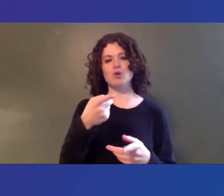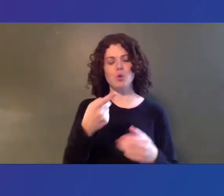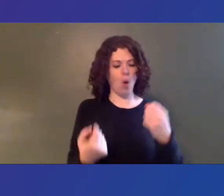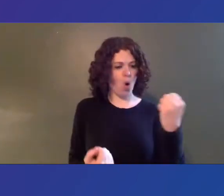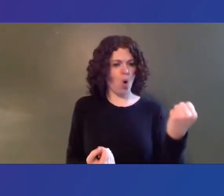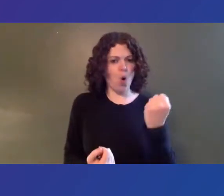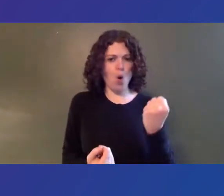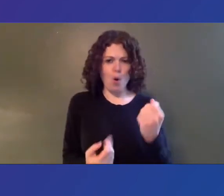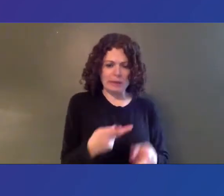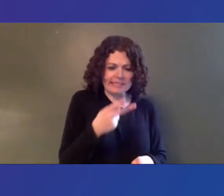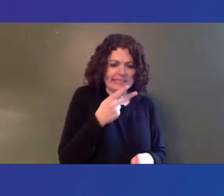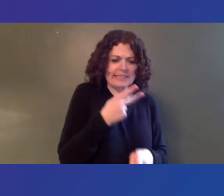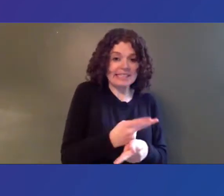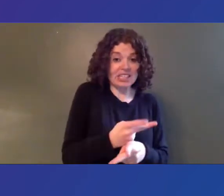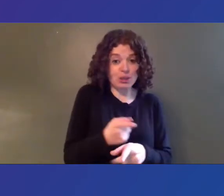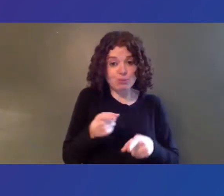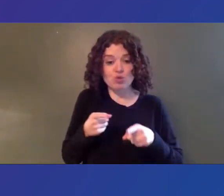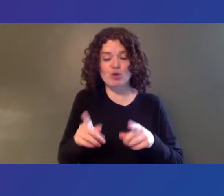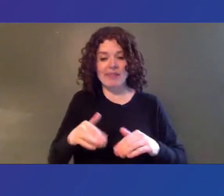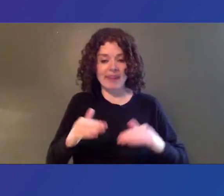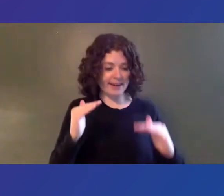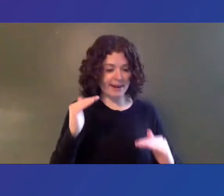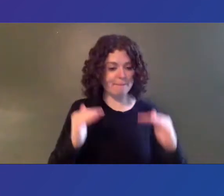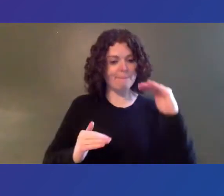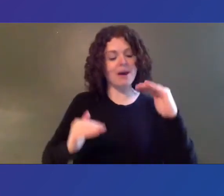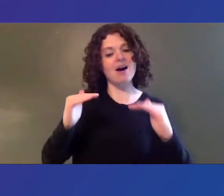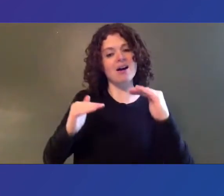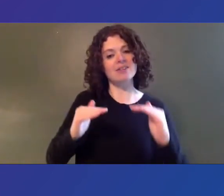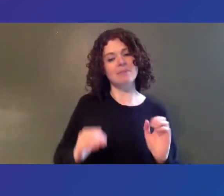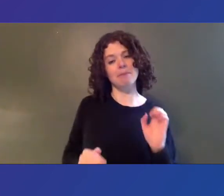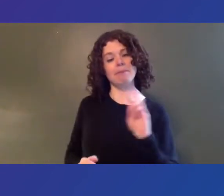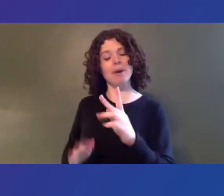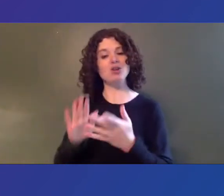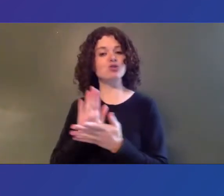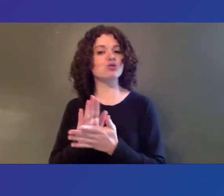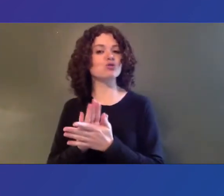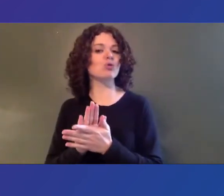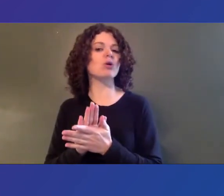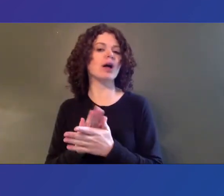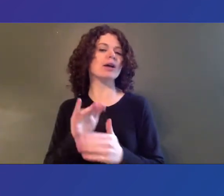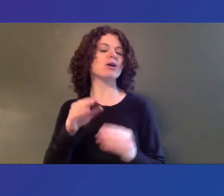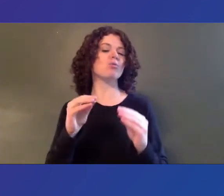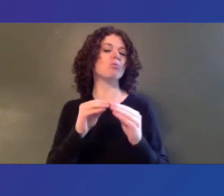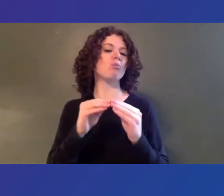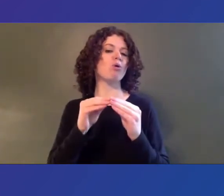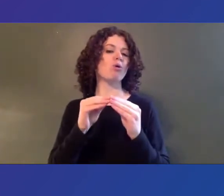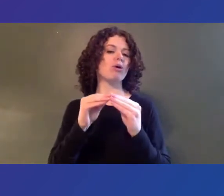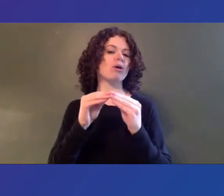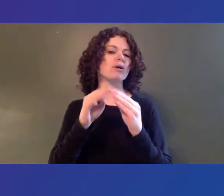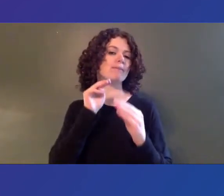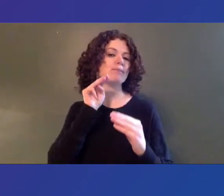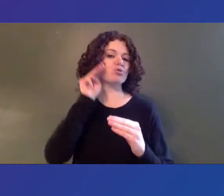to school at a later age, at a more mature age, what would those one or two things be?